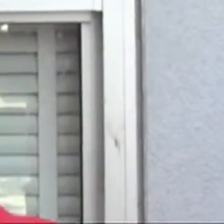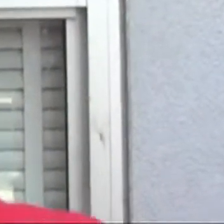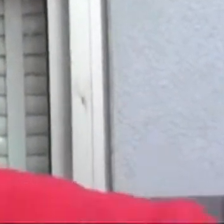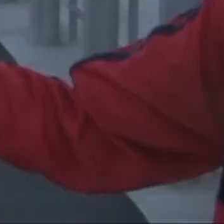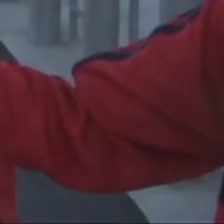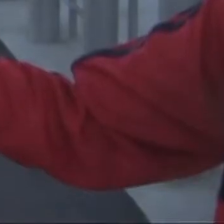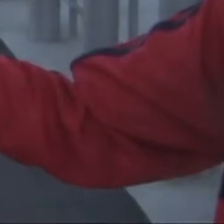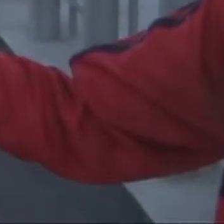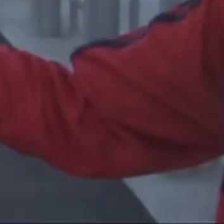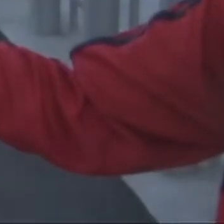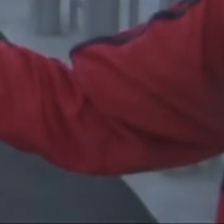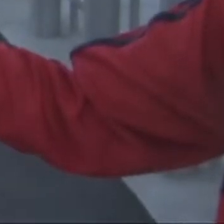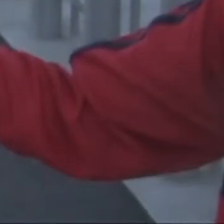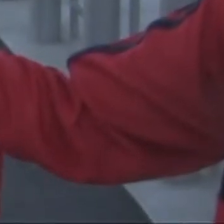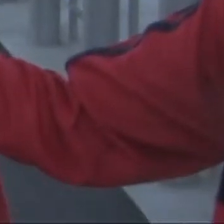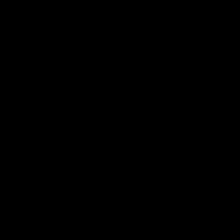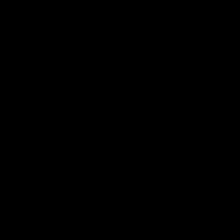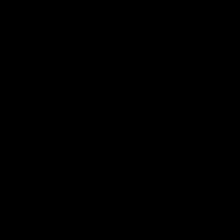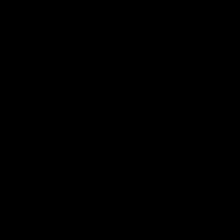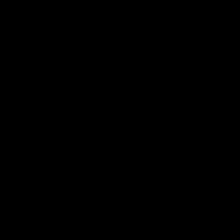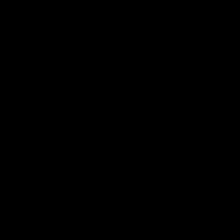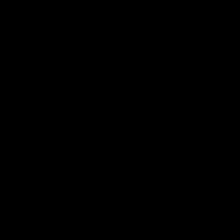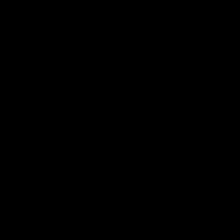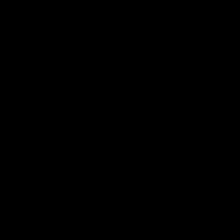Saw. I love Hocus Pocus.